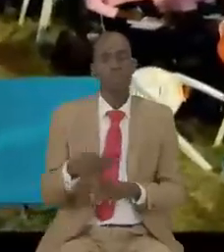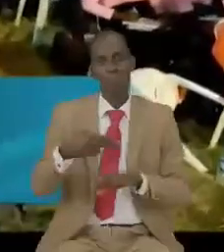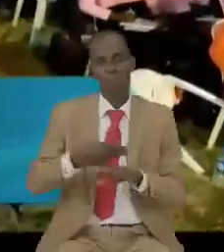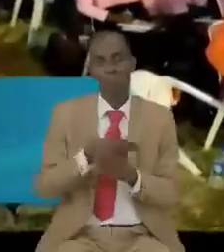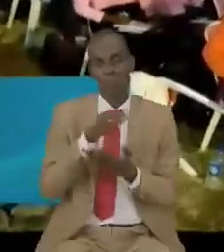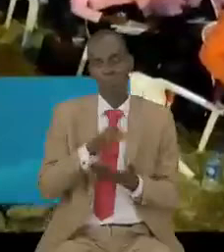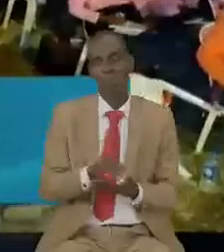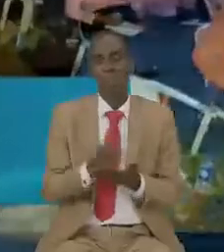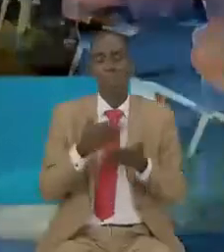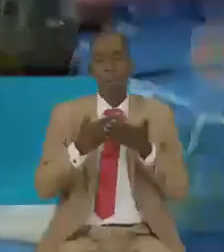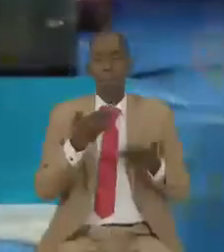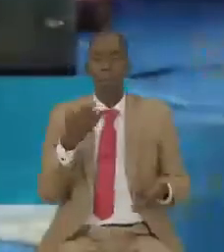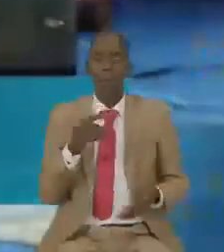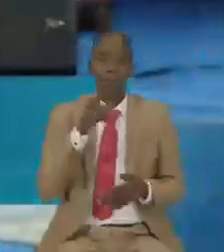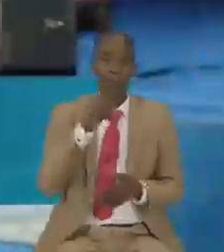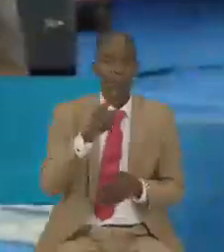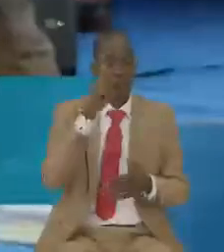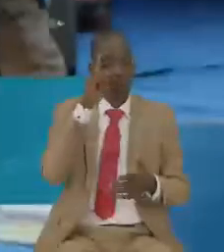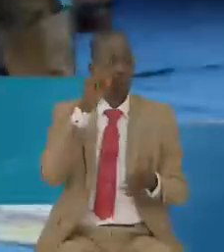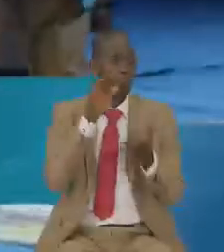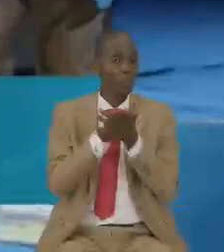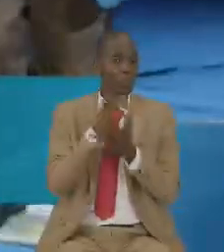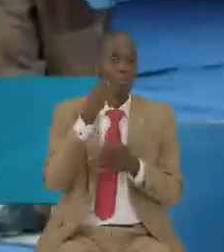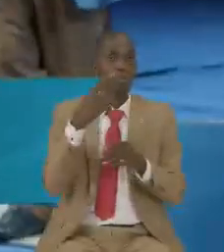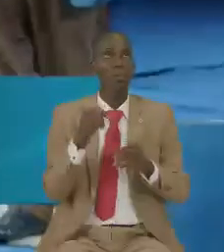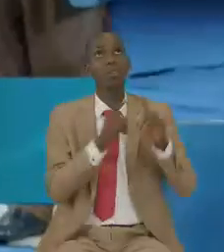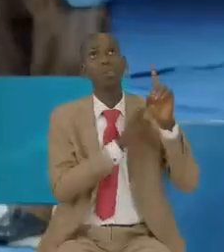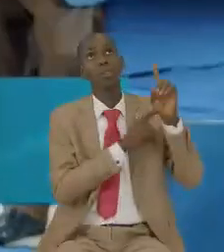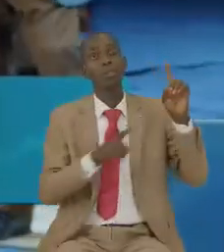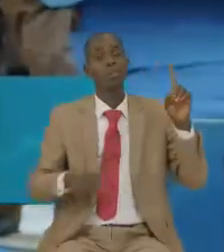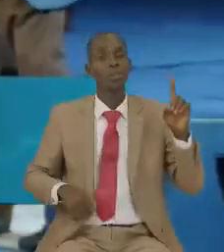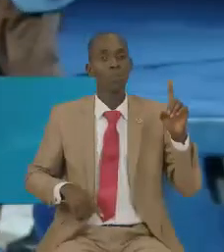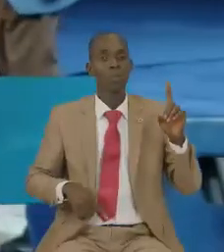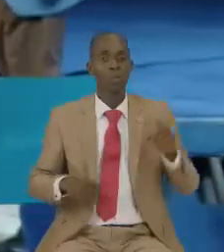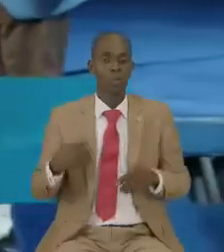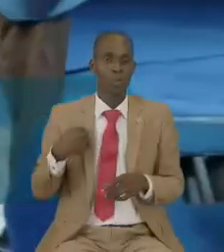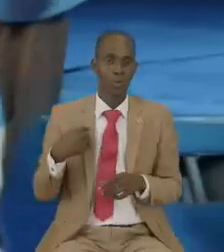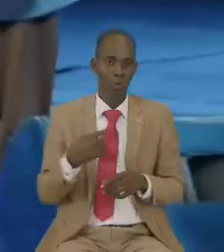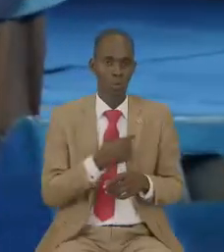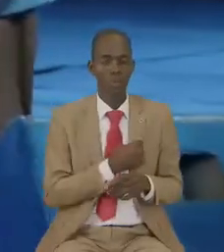before we believe the Lord, we live